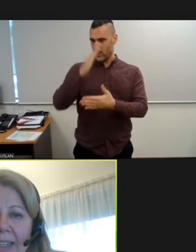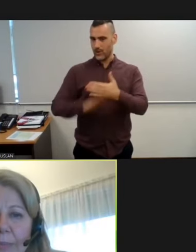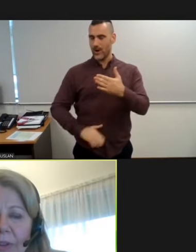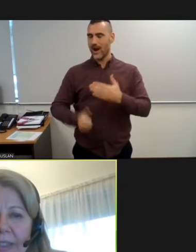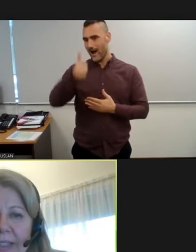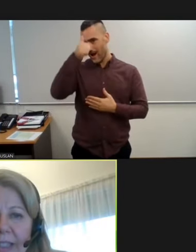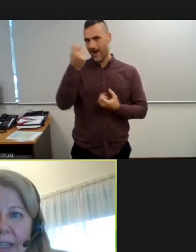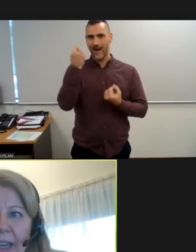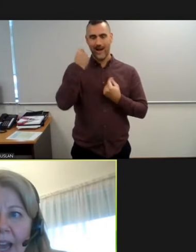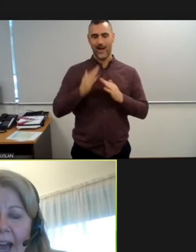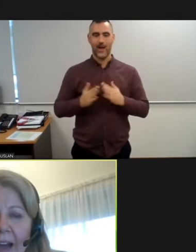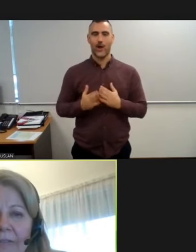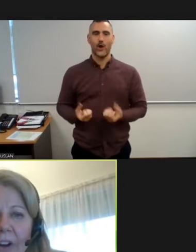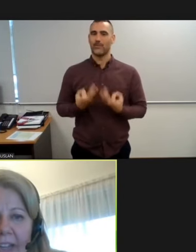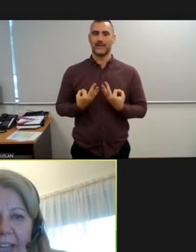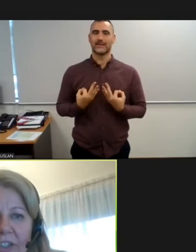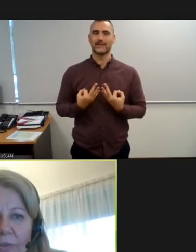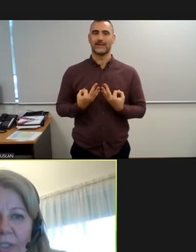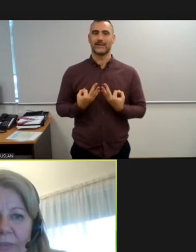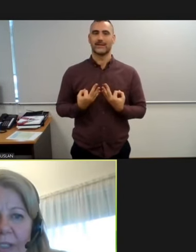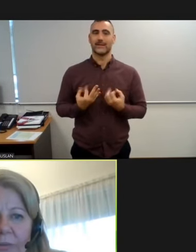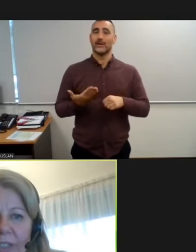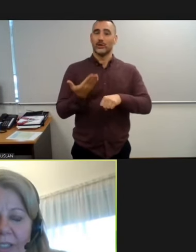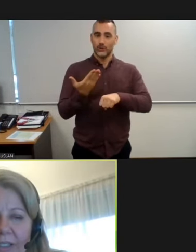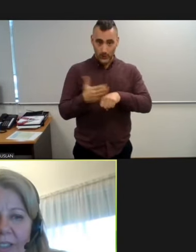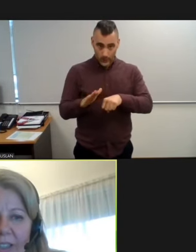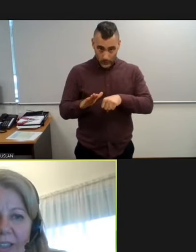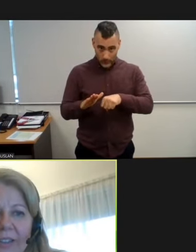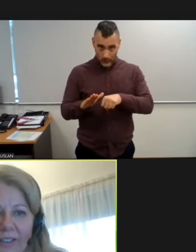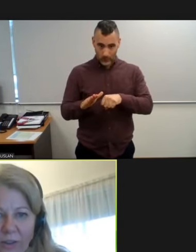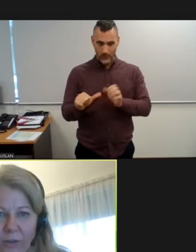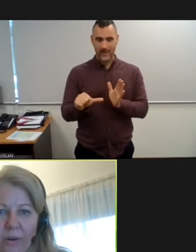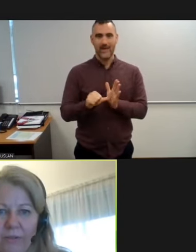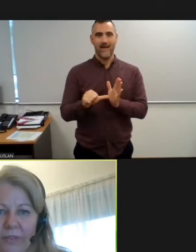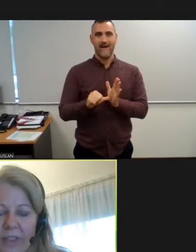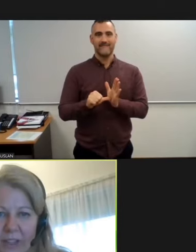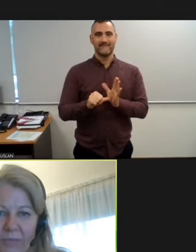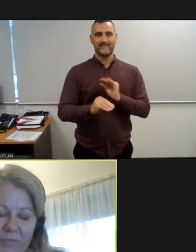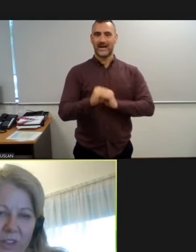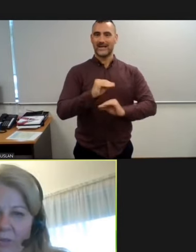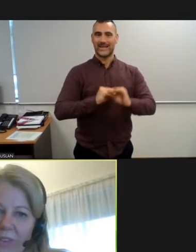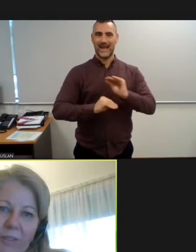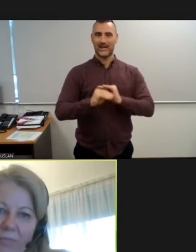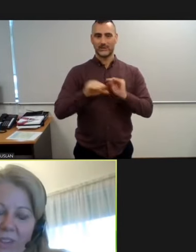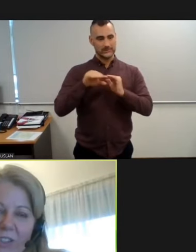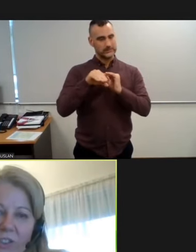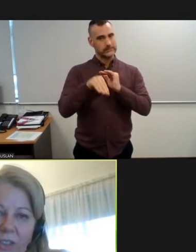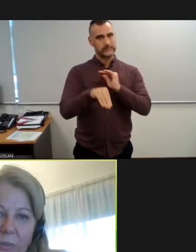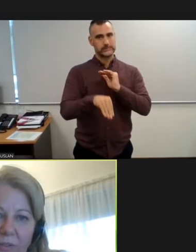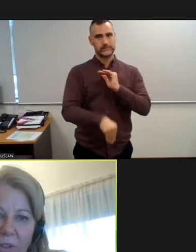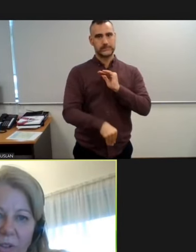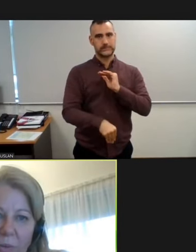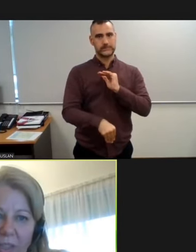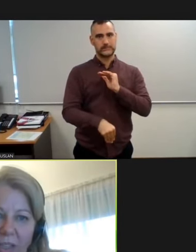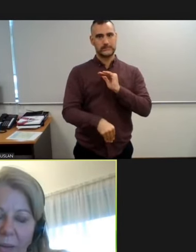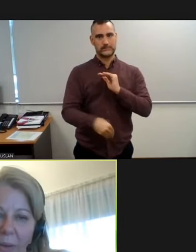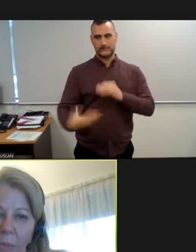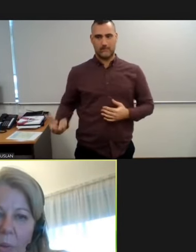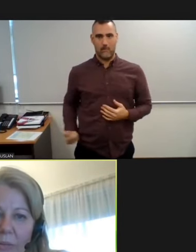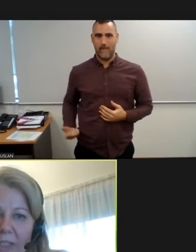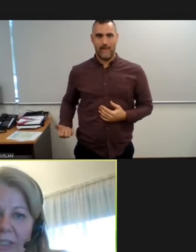are experiencing financial difficulties in lieu of the, you know, the issues that we've got